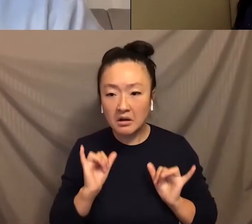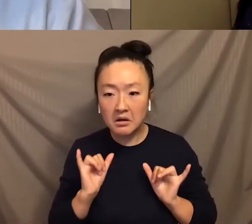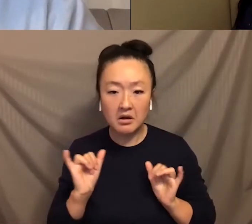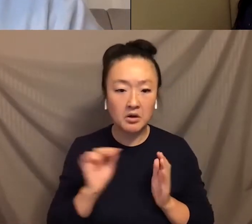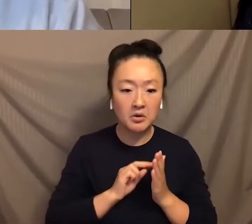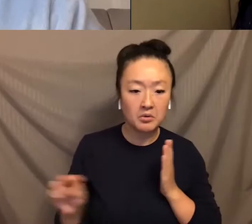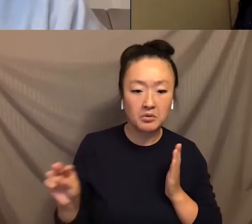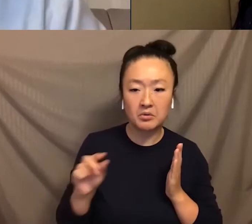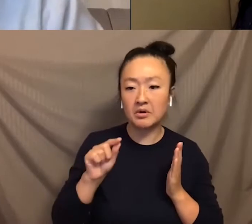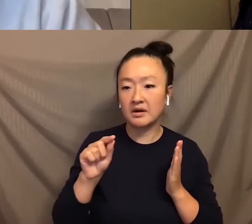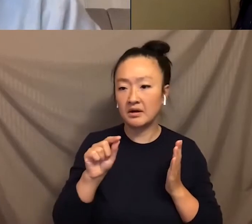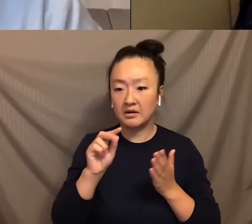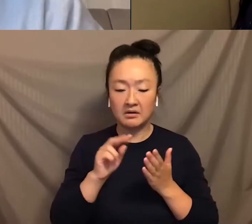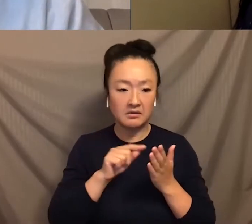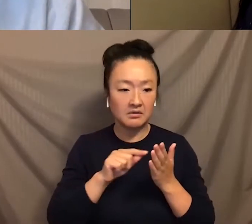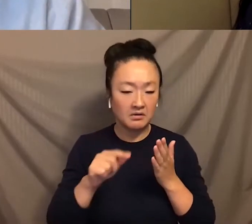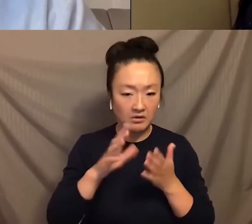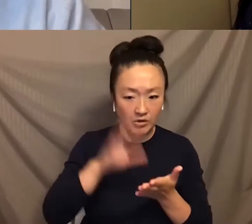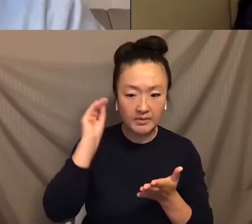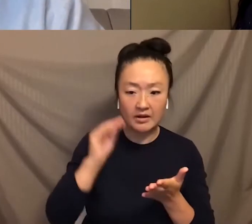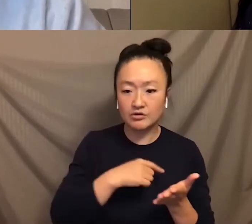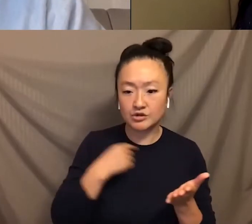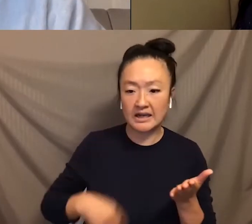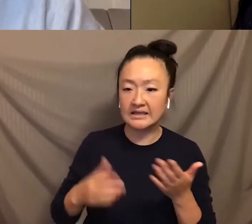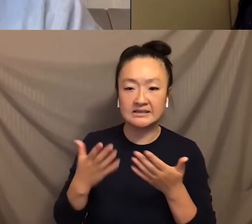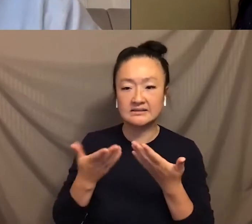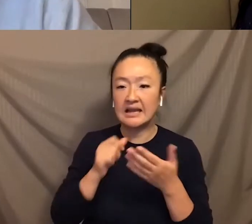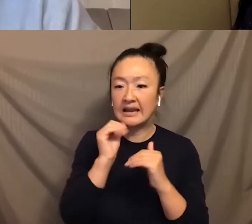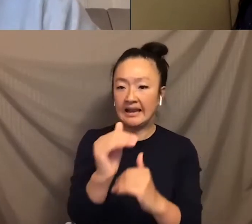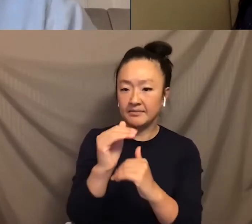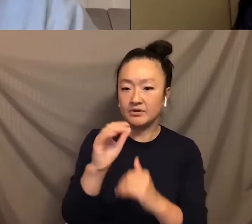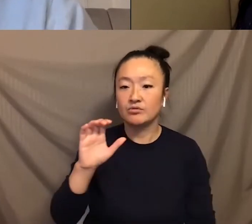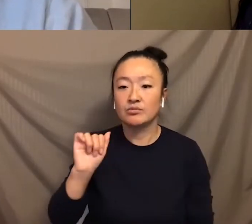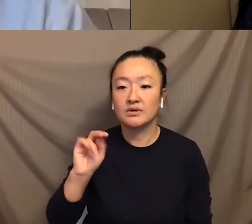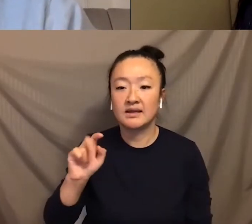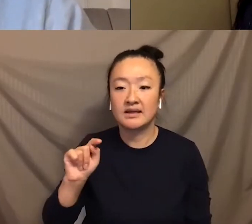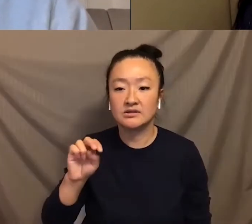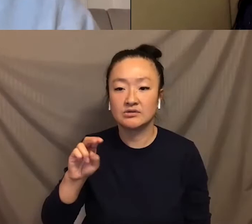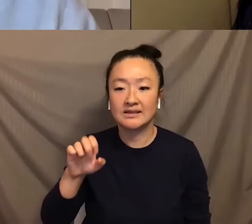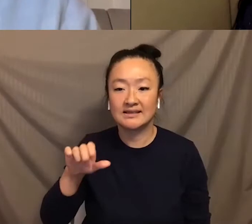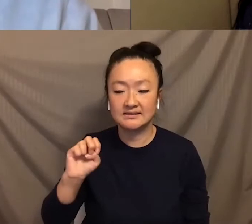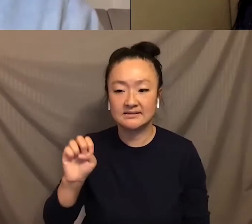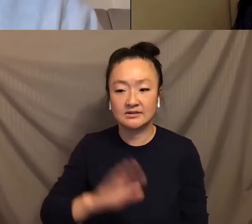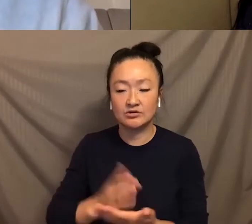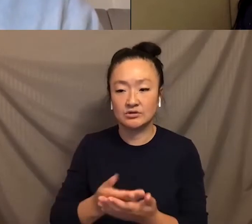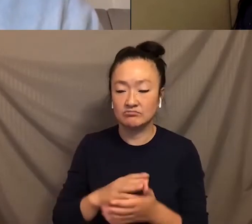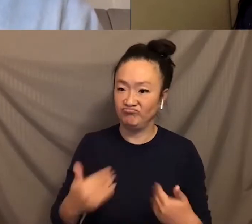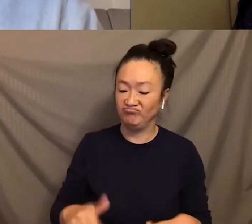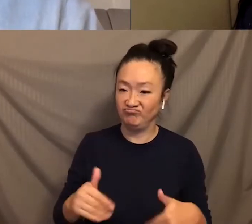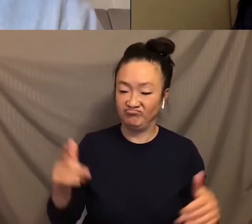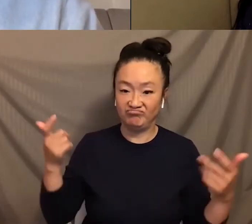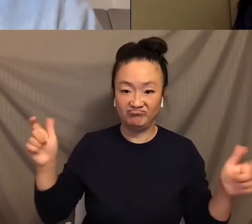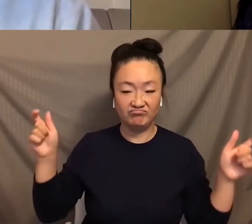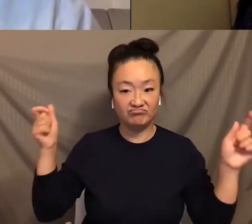beyond Cantonese cooking. And as a result, it was quite revolutionary for its era. It also you can see